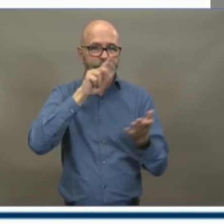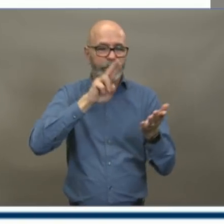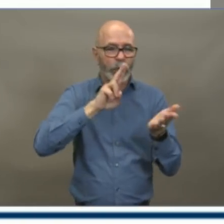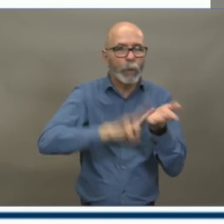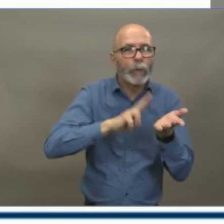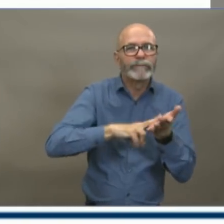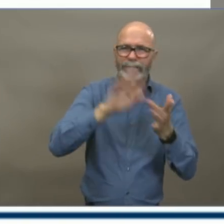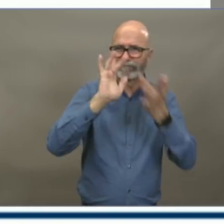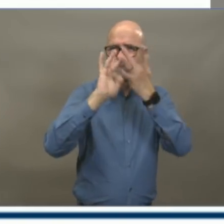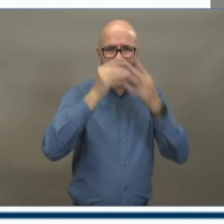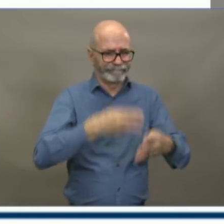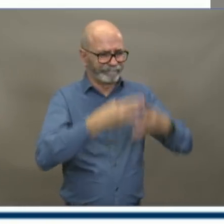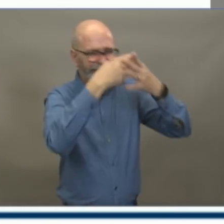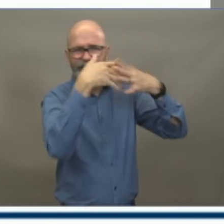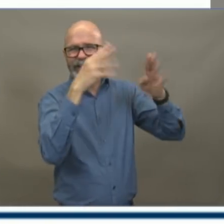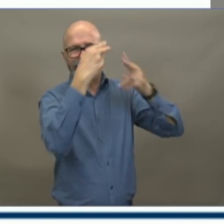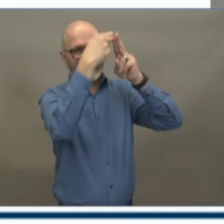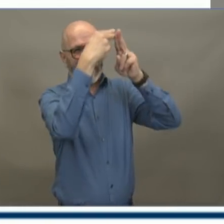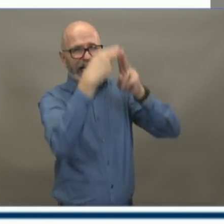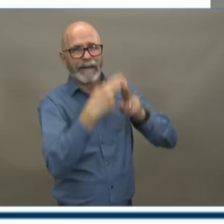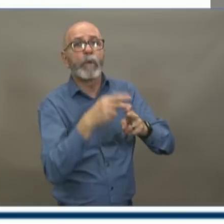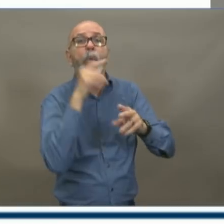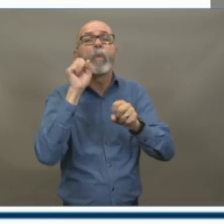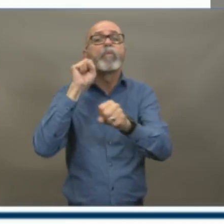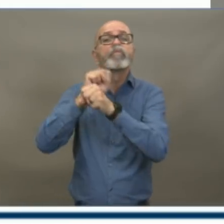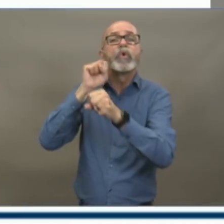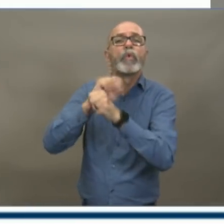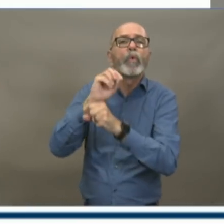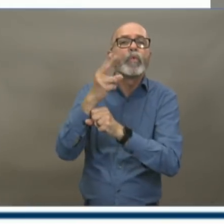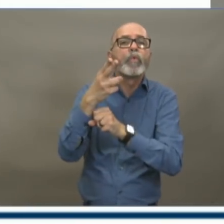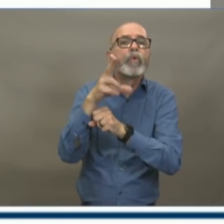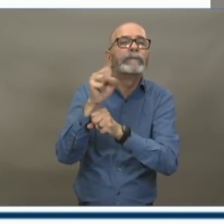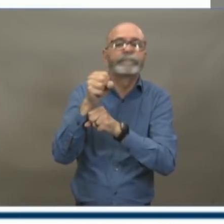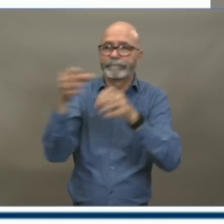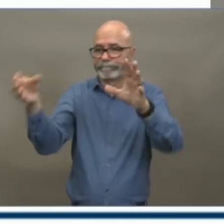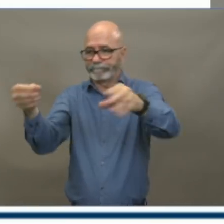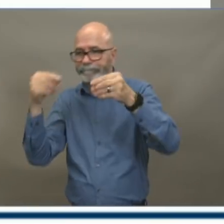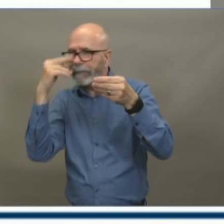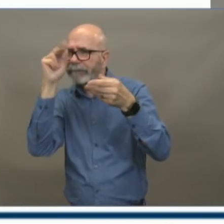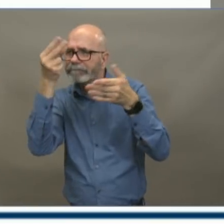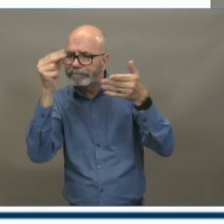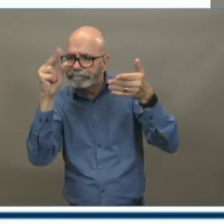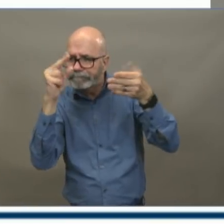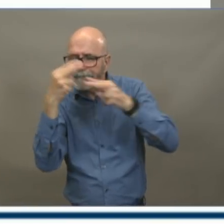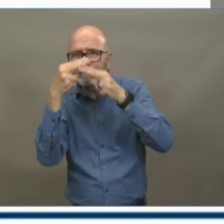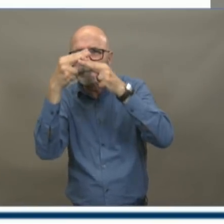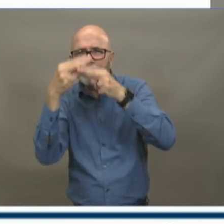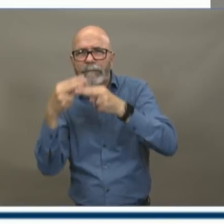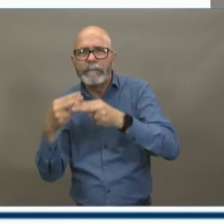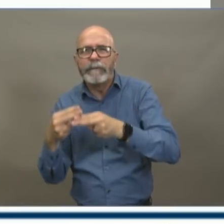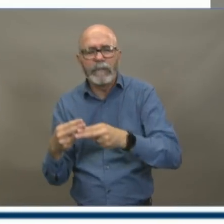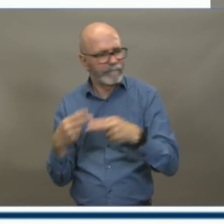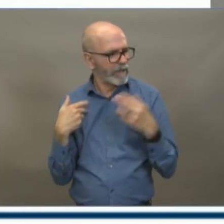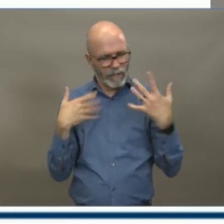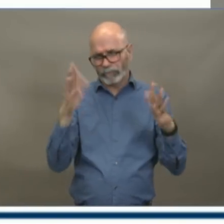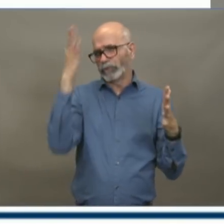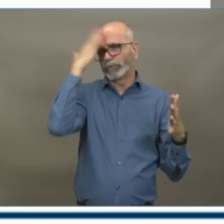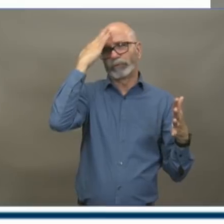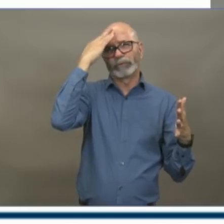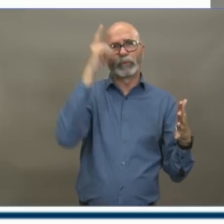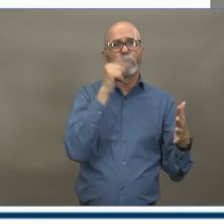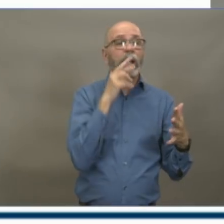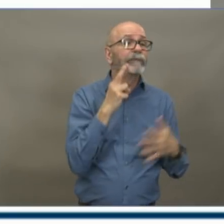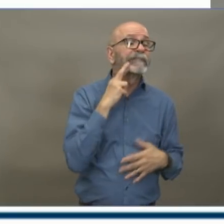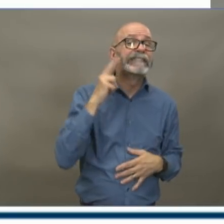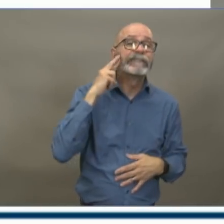about occupational health. We use their list, and then when we're in long-term care facilities, we know who the residents, the staff are.